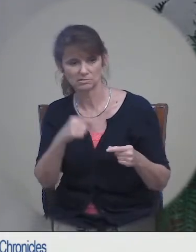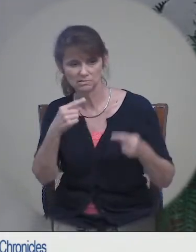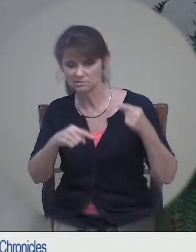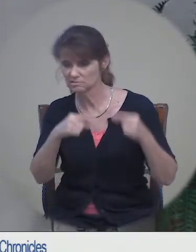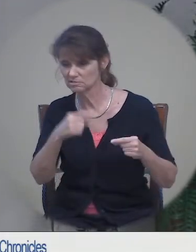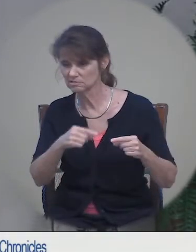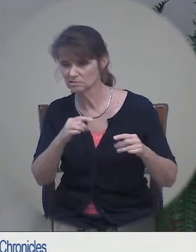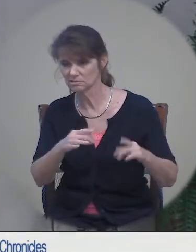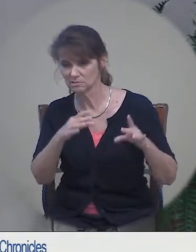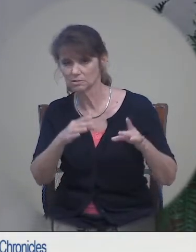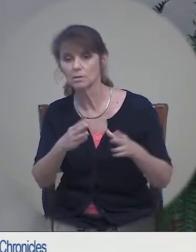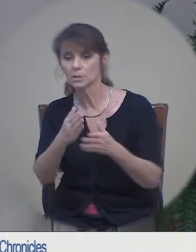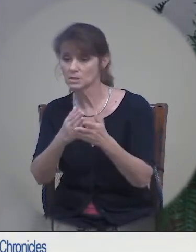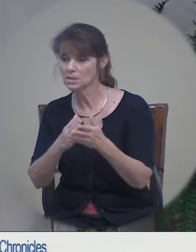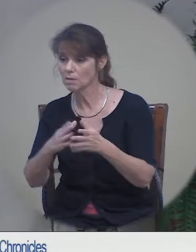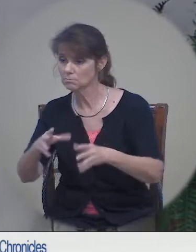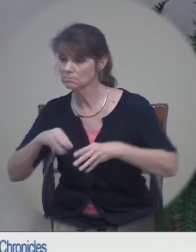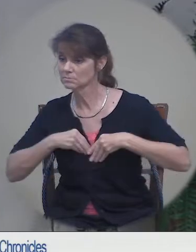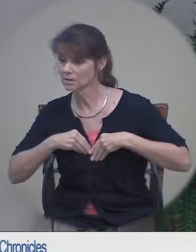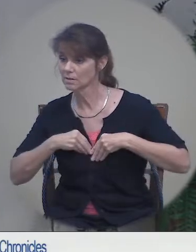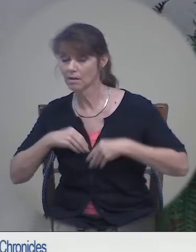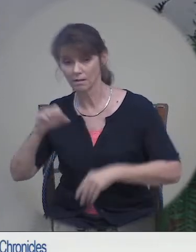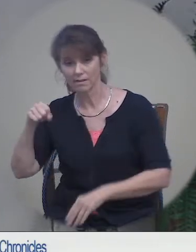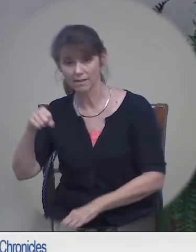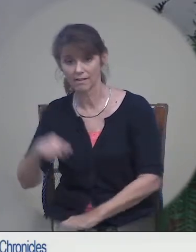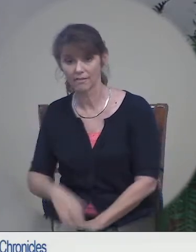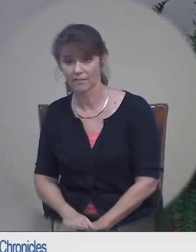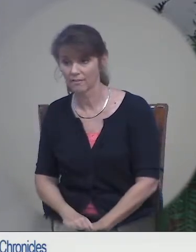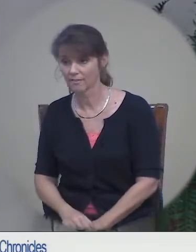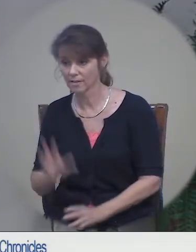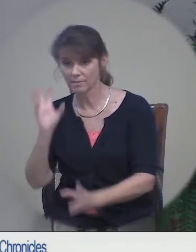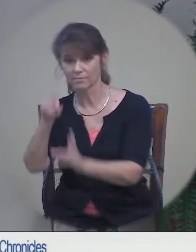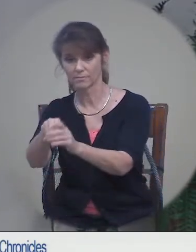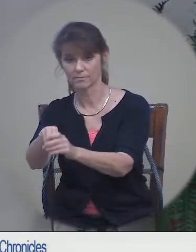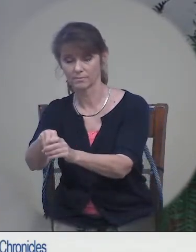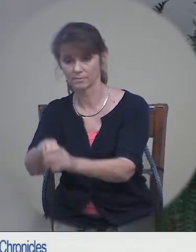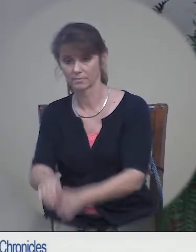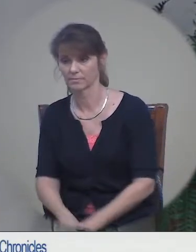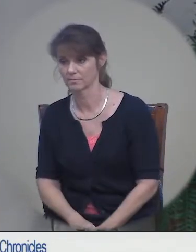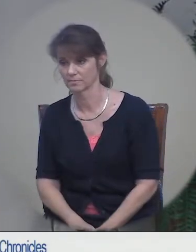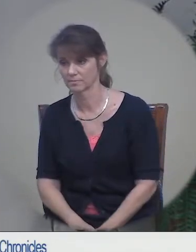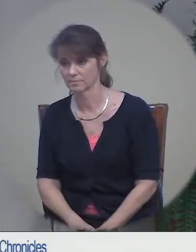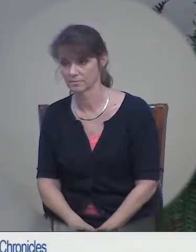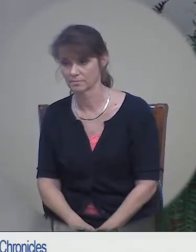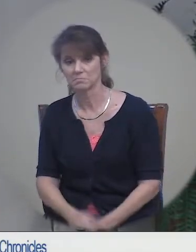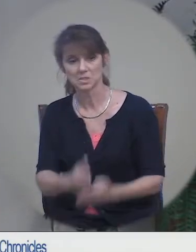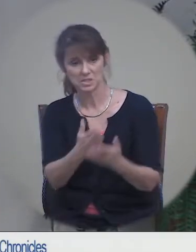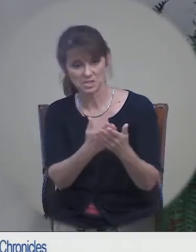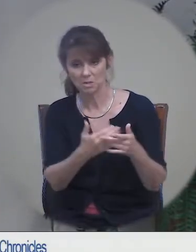others accepted and came and participated in the worship.